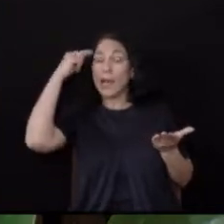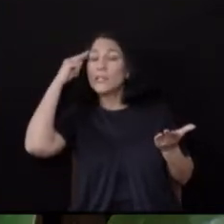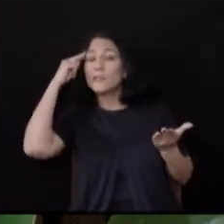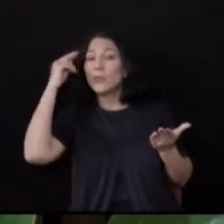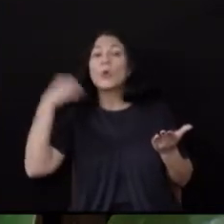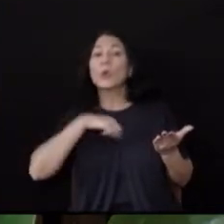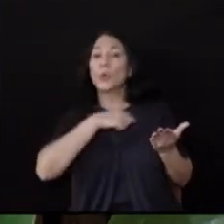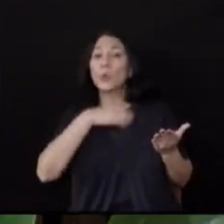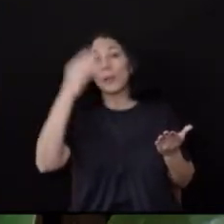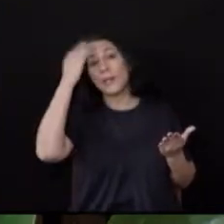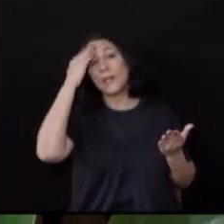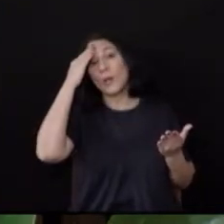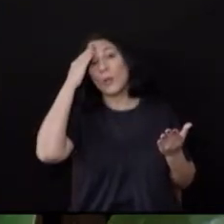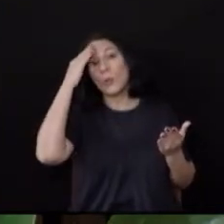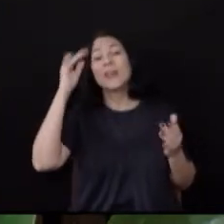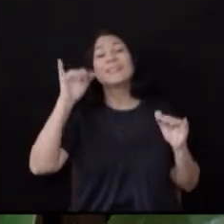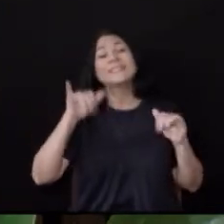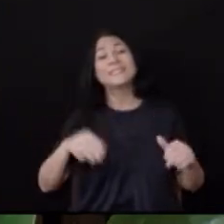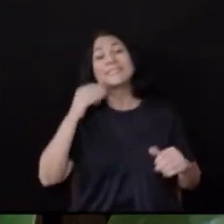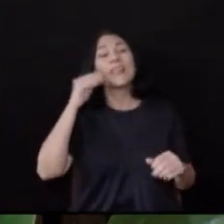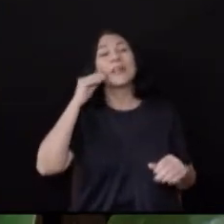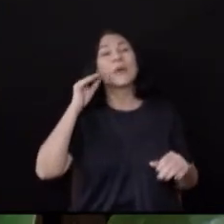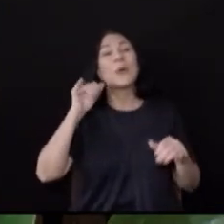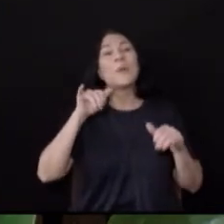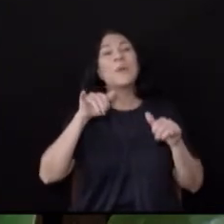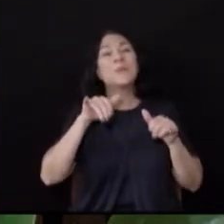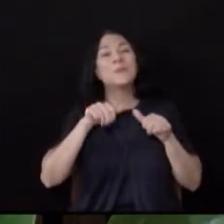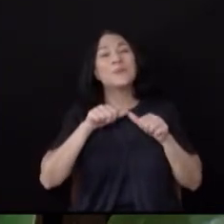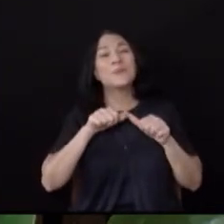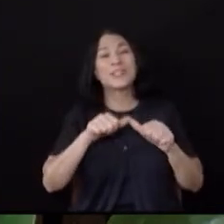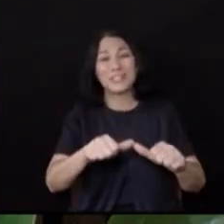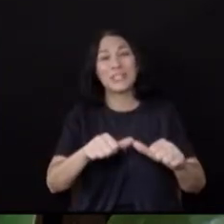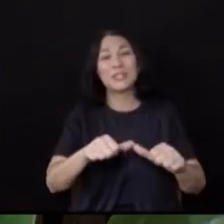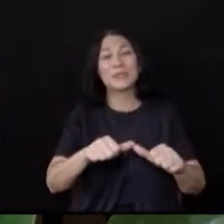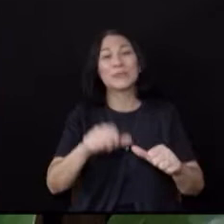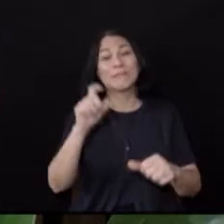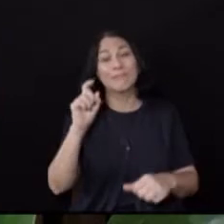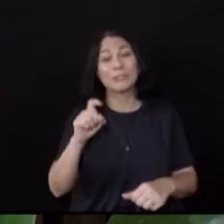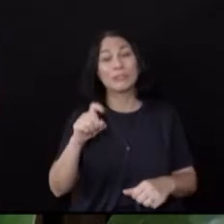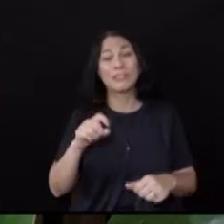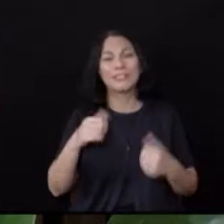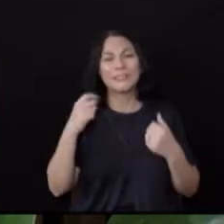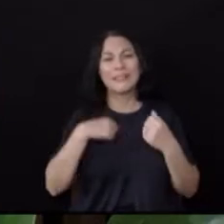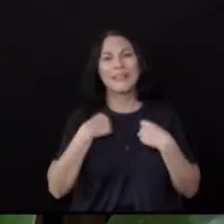the stay-at-home order is still in place, supposed to be, until the end of this next week.